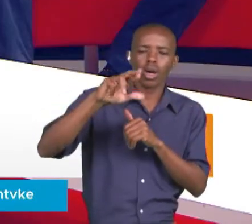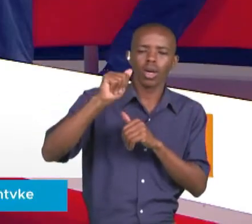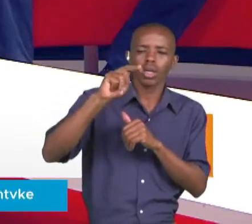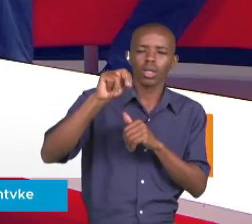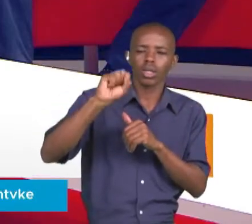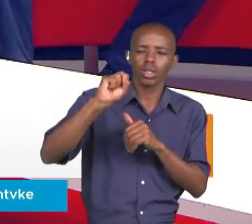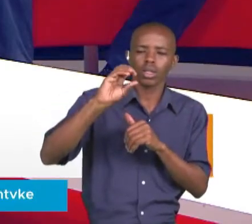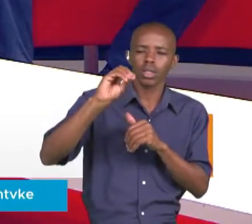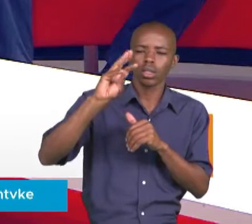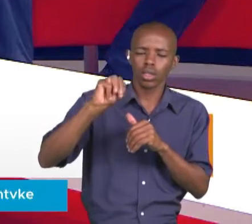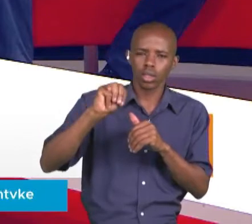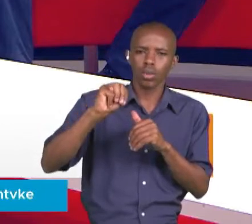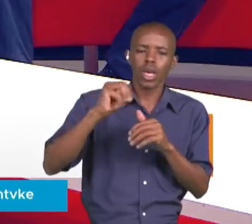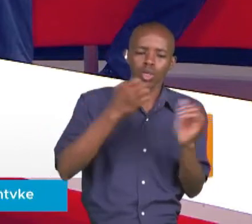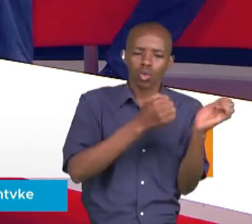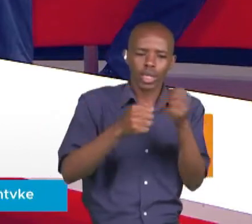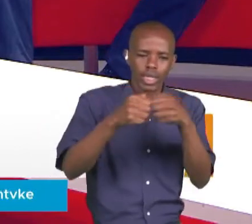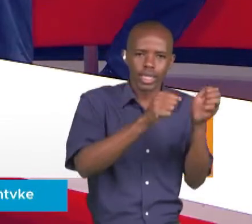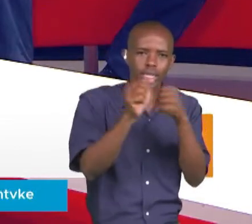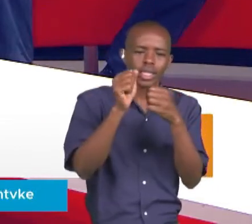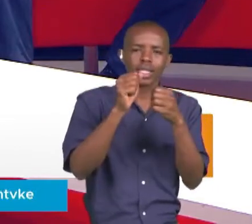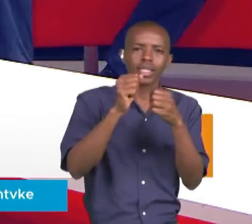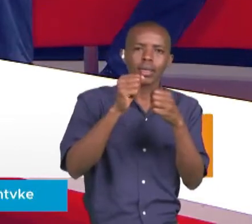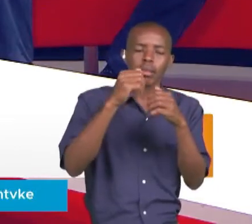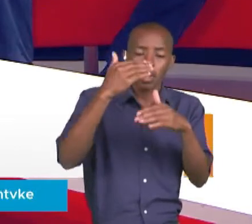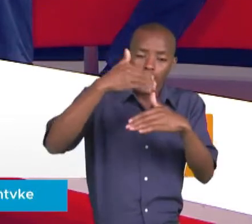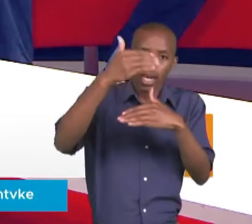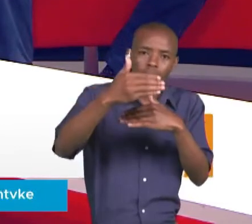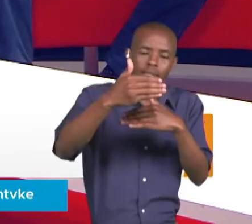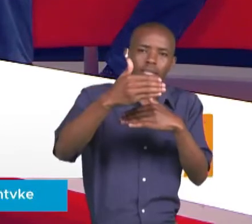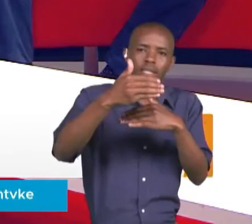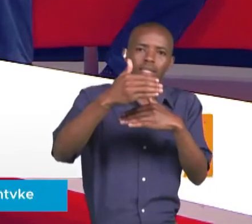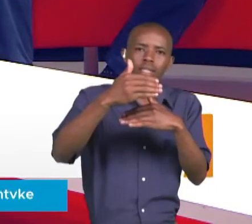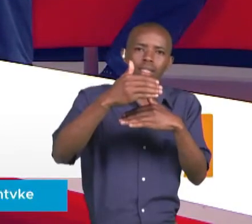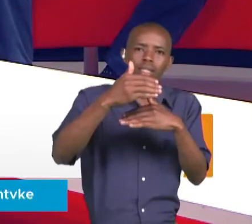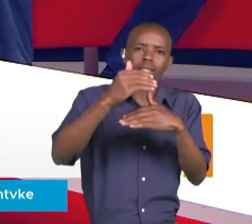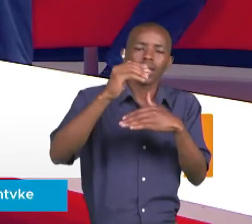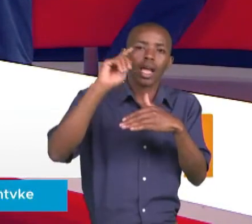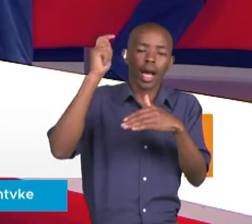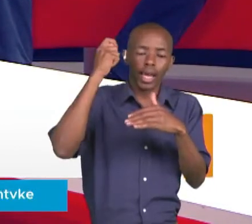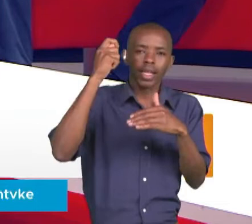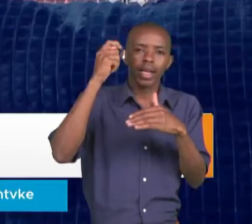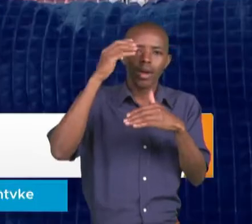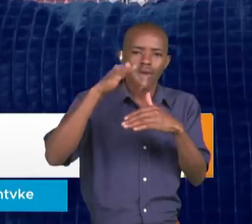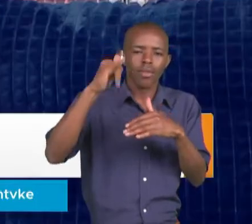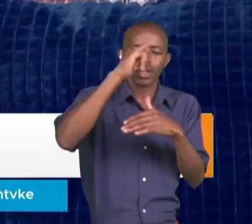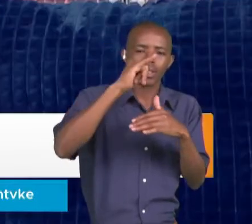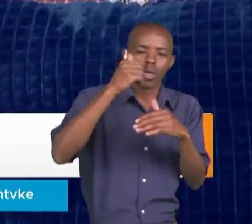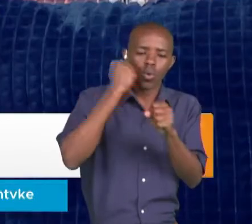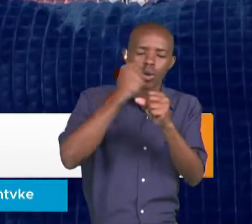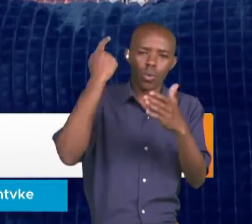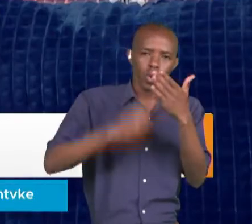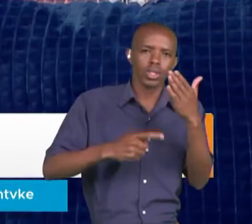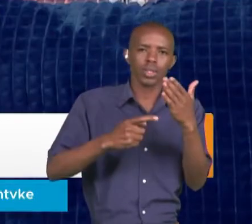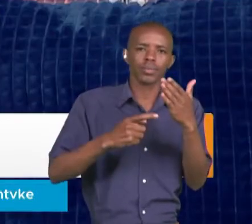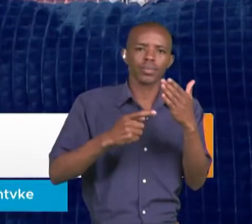counter hijack strategies. Okay. God forbid, next it might be a Kenya Airways flight, and what are we going to do?